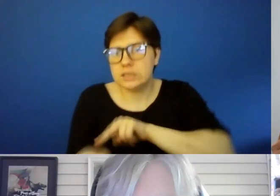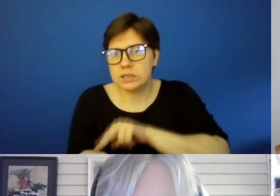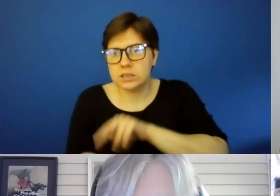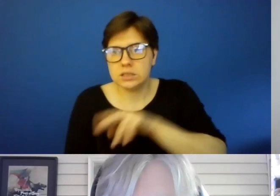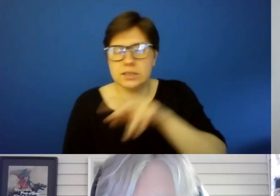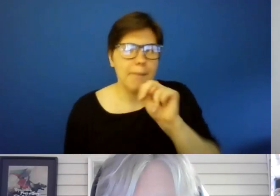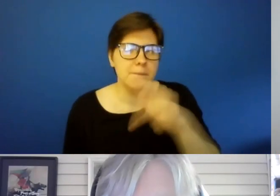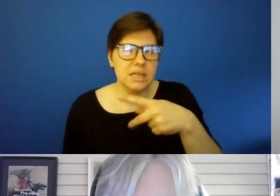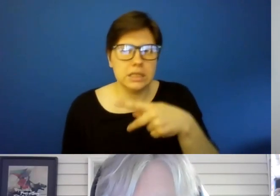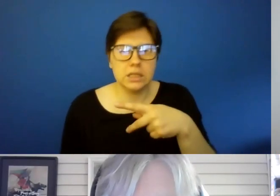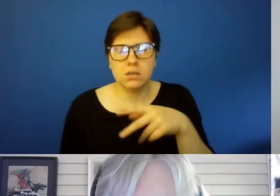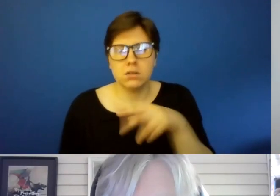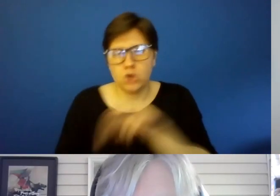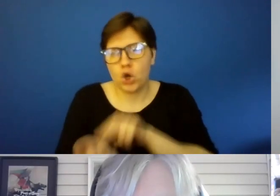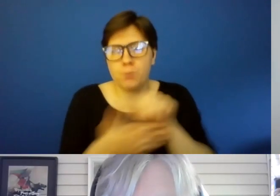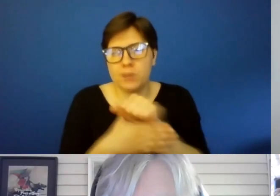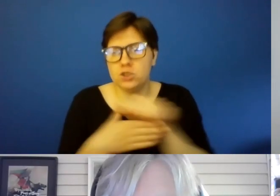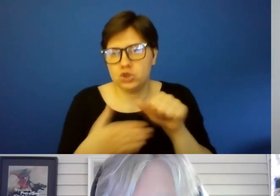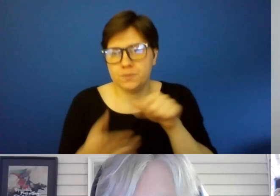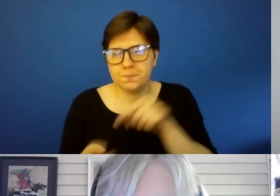nurse practitioners.